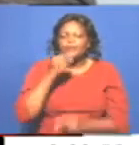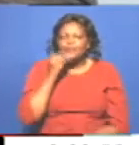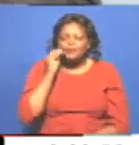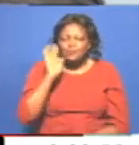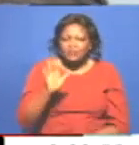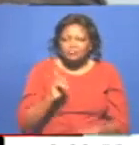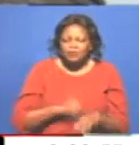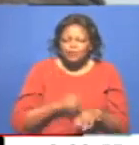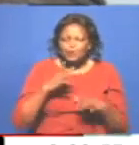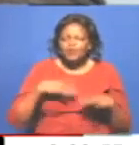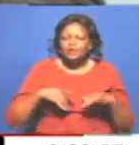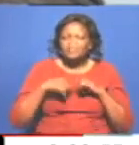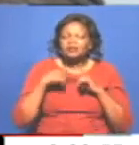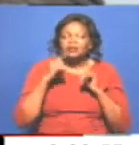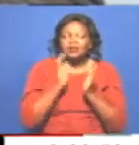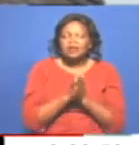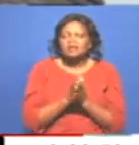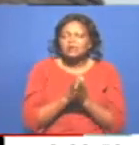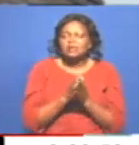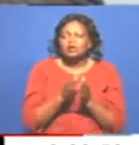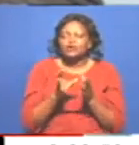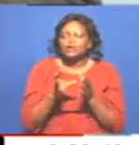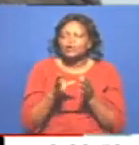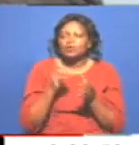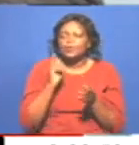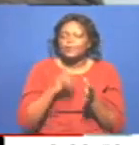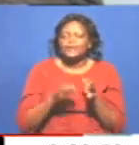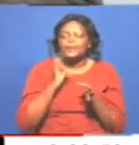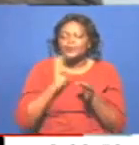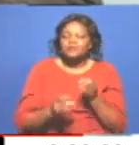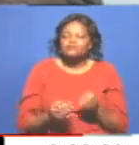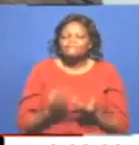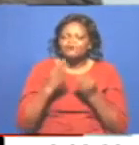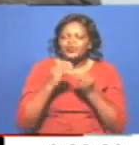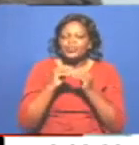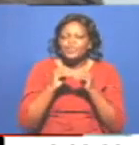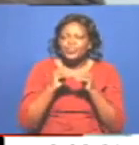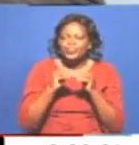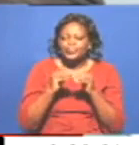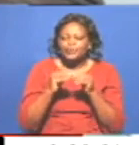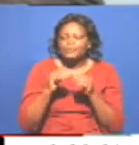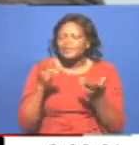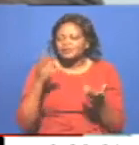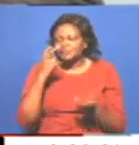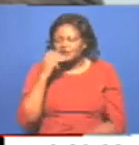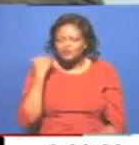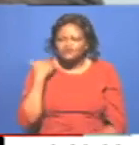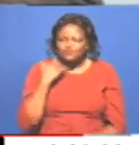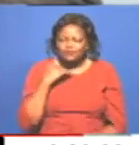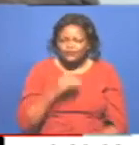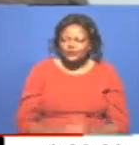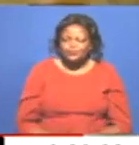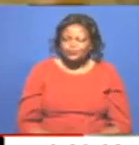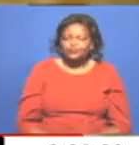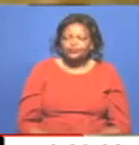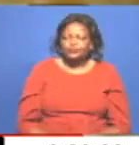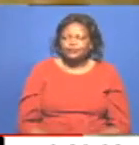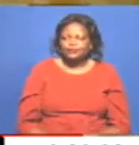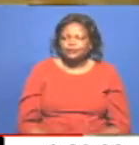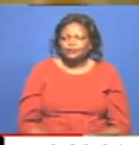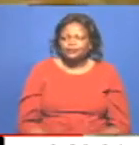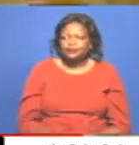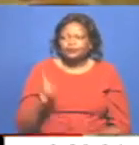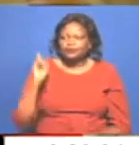person was killed and burnt to ashes by suspected bandits. Residents are taking cover at Kapkechir.